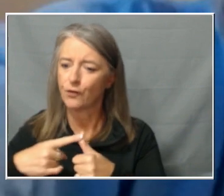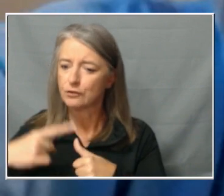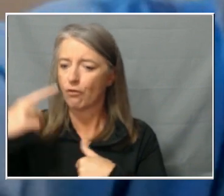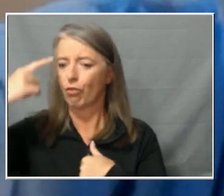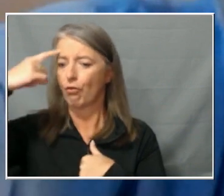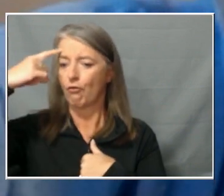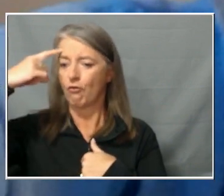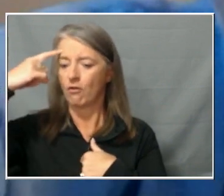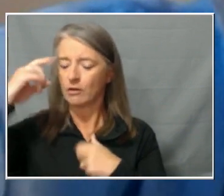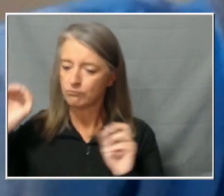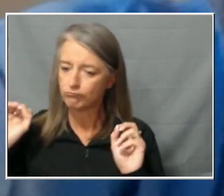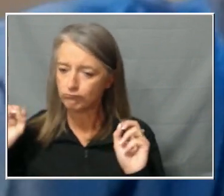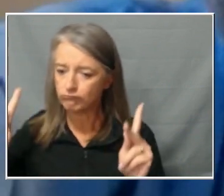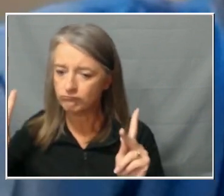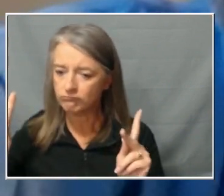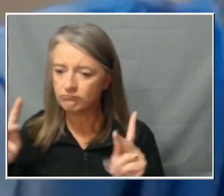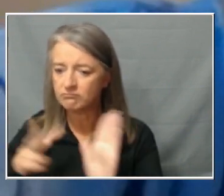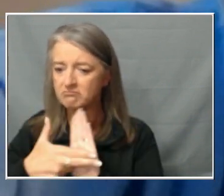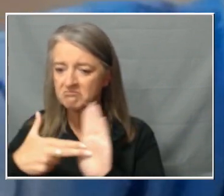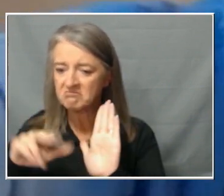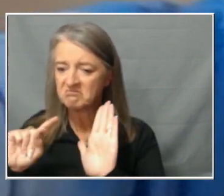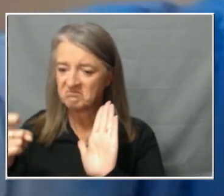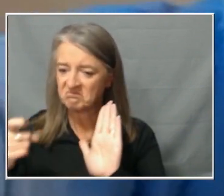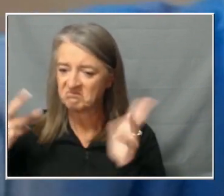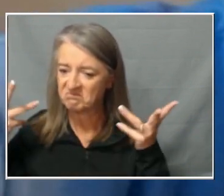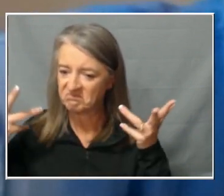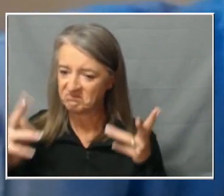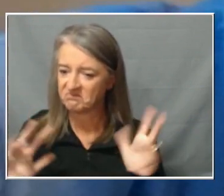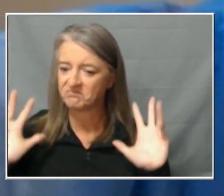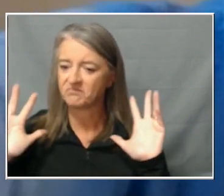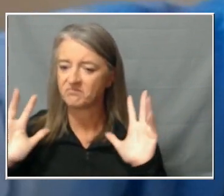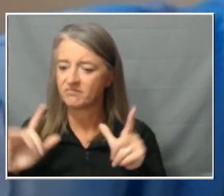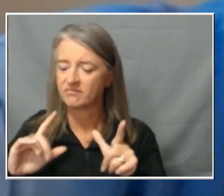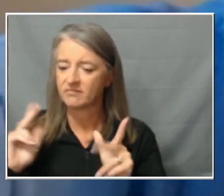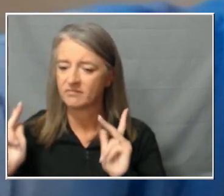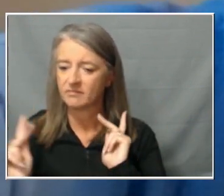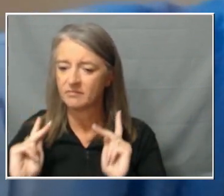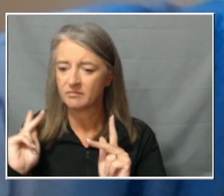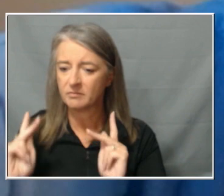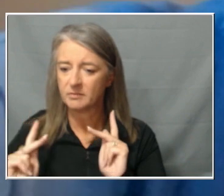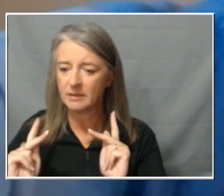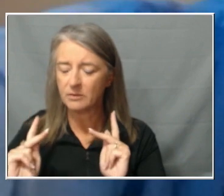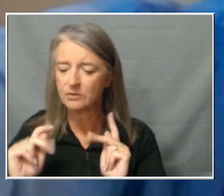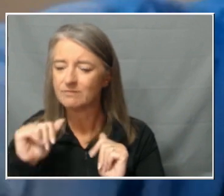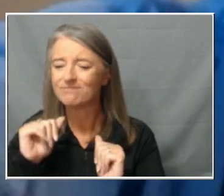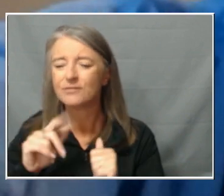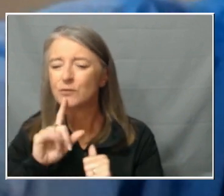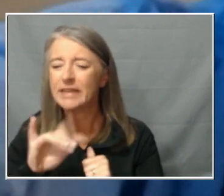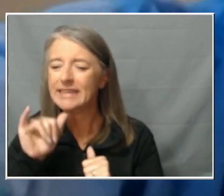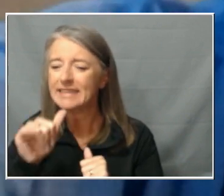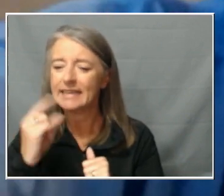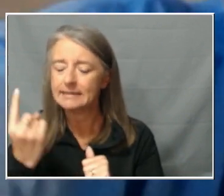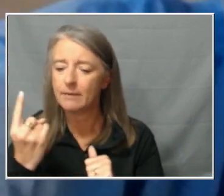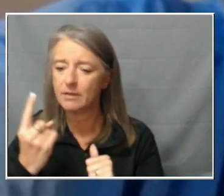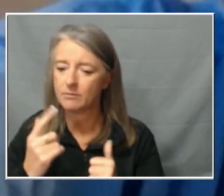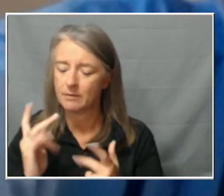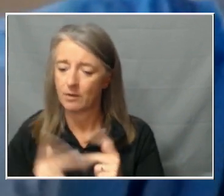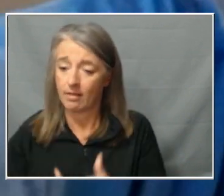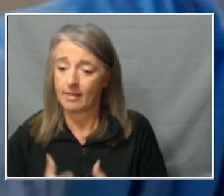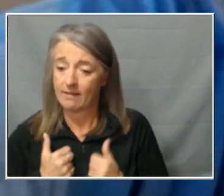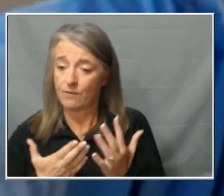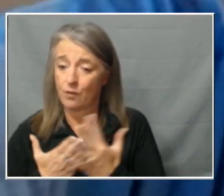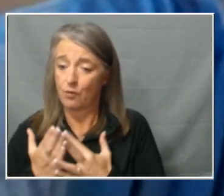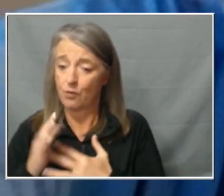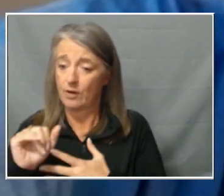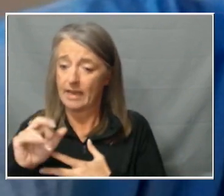think, okay, you get your diagnosis and, it's not something people live through. Cancer is something